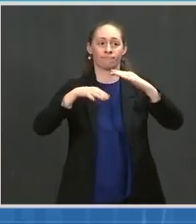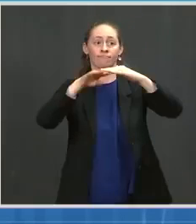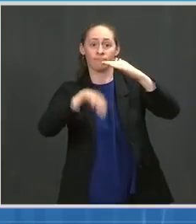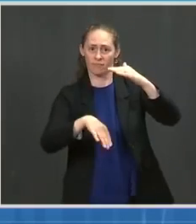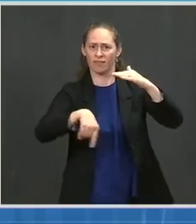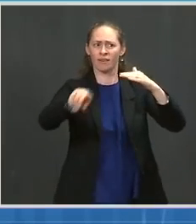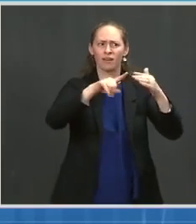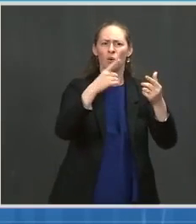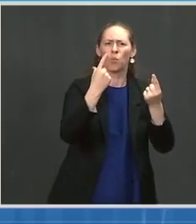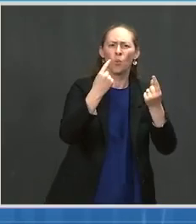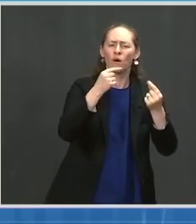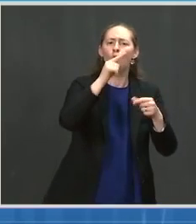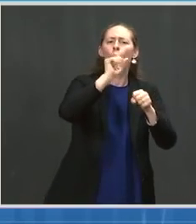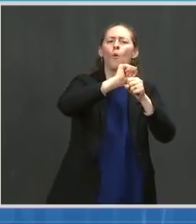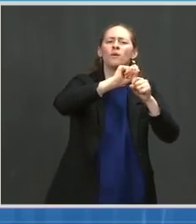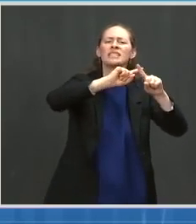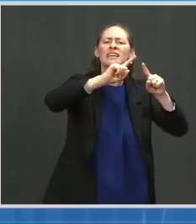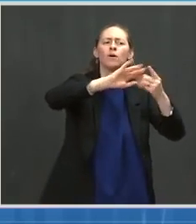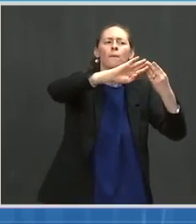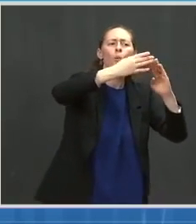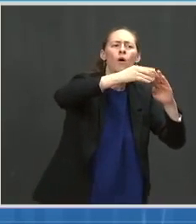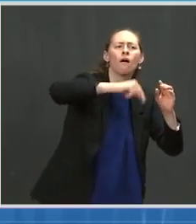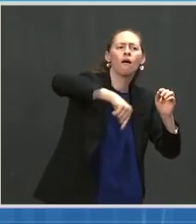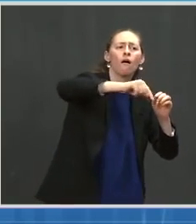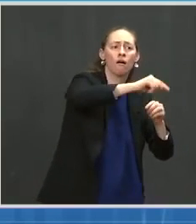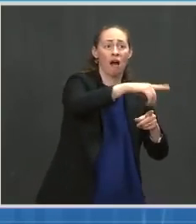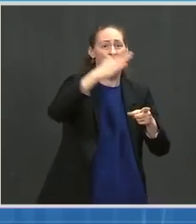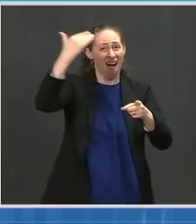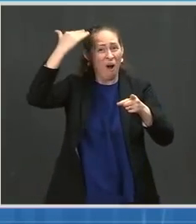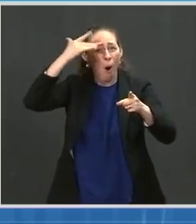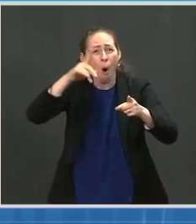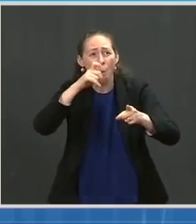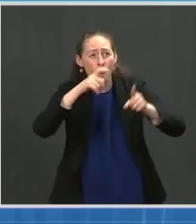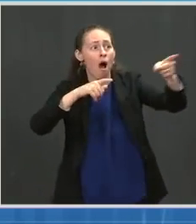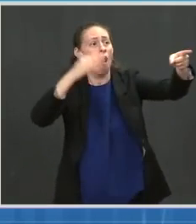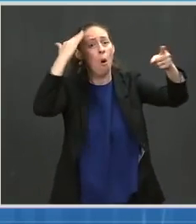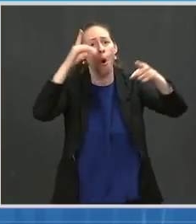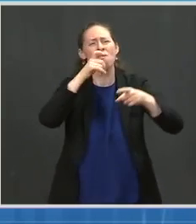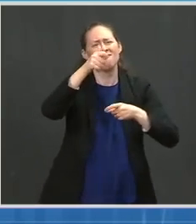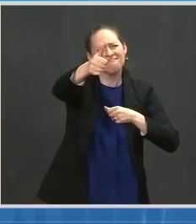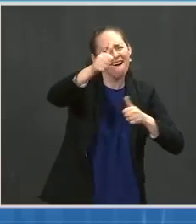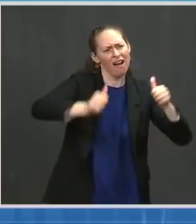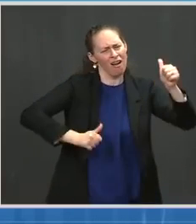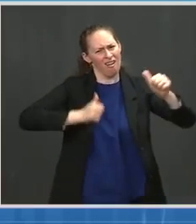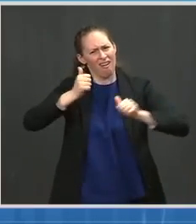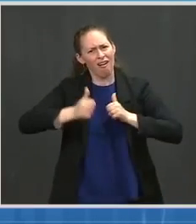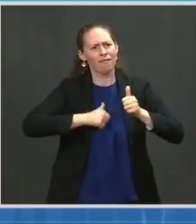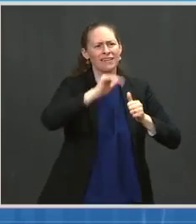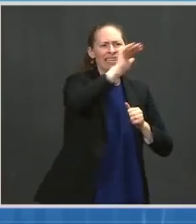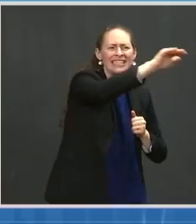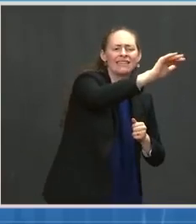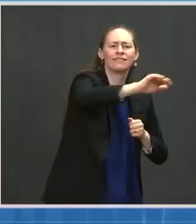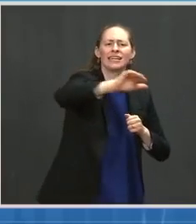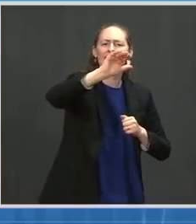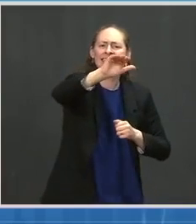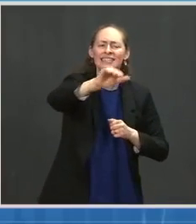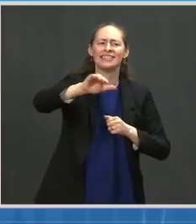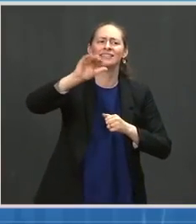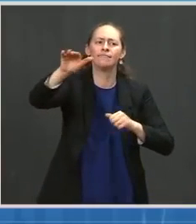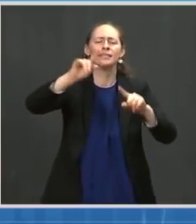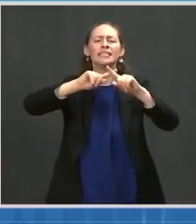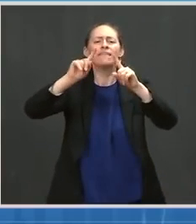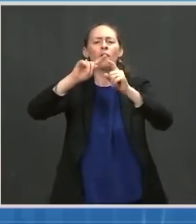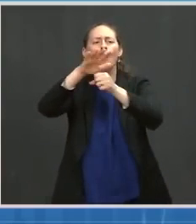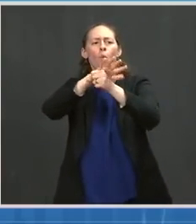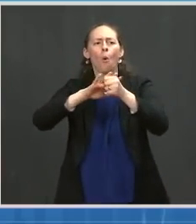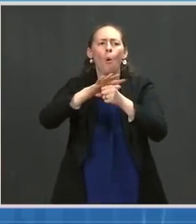organizations that can reach people who are older. And we're doing that on a very local basis. We're working with sports leagues,